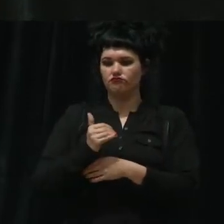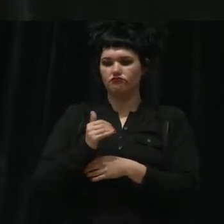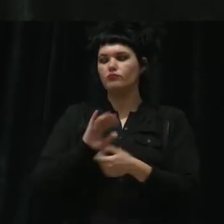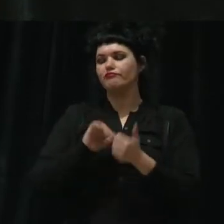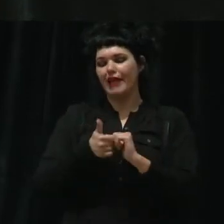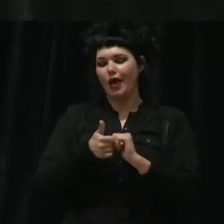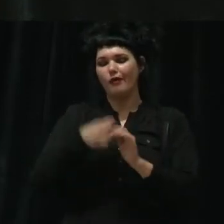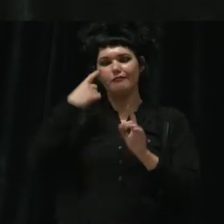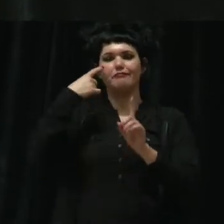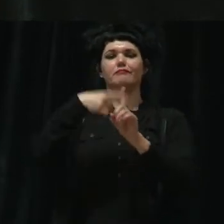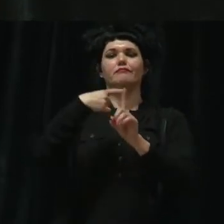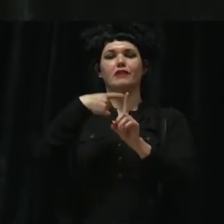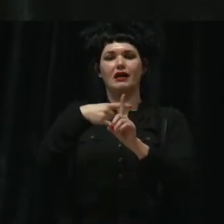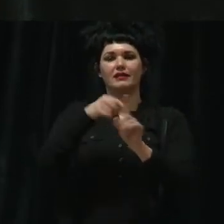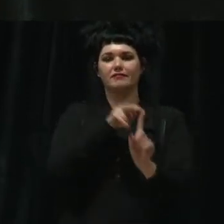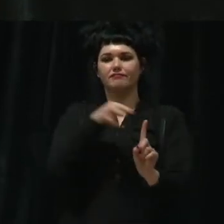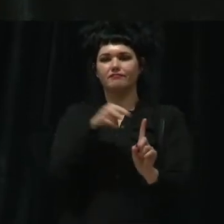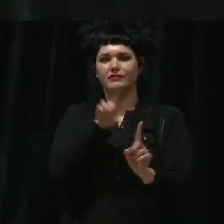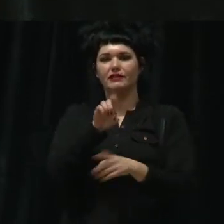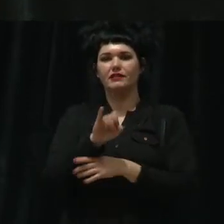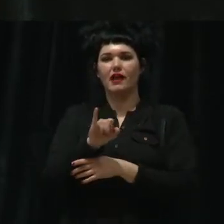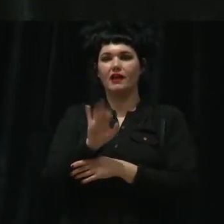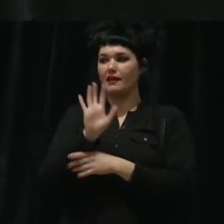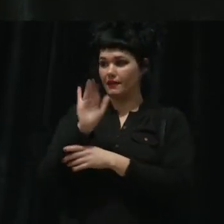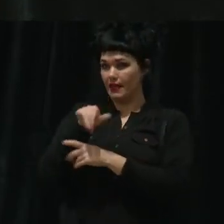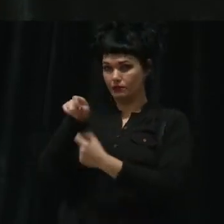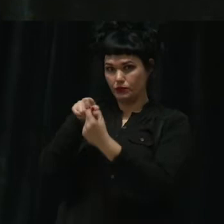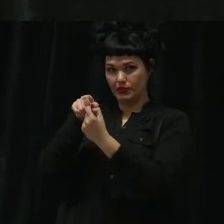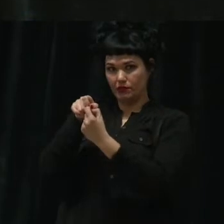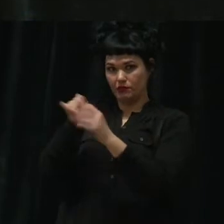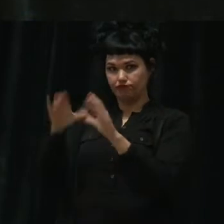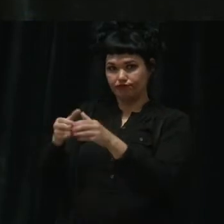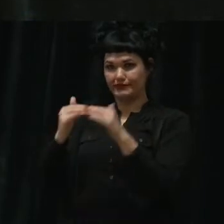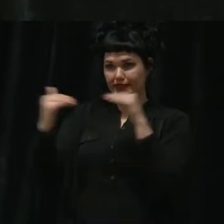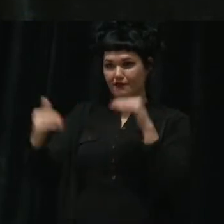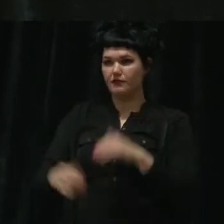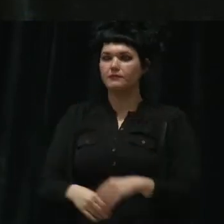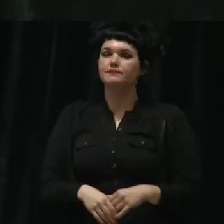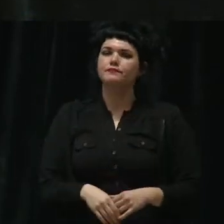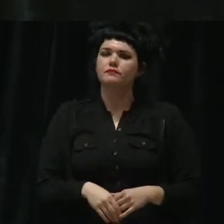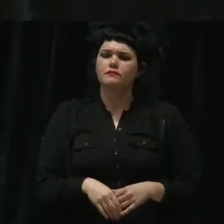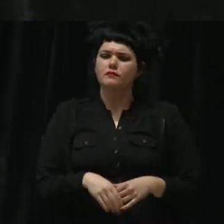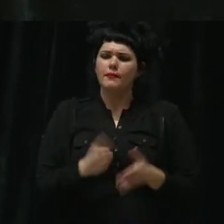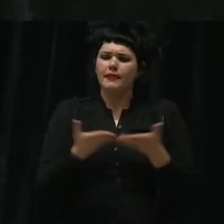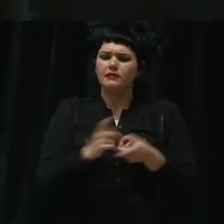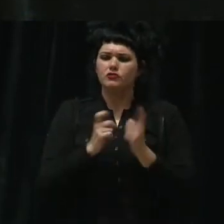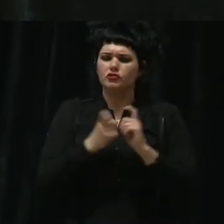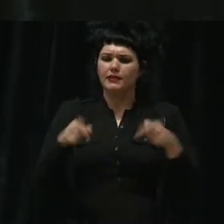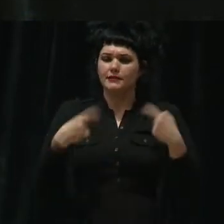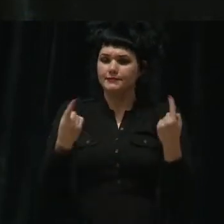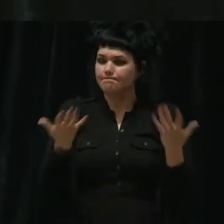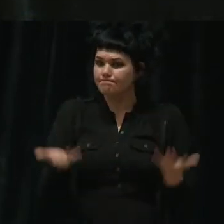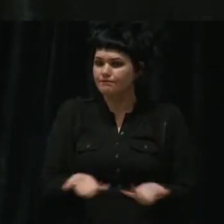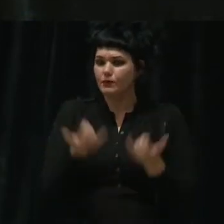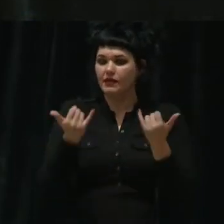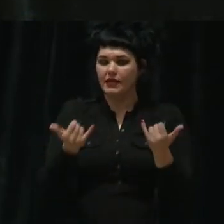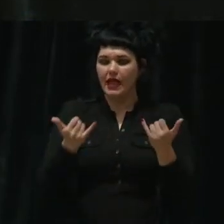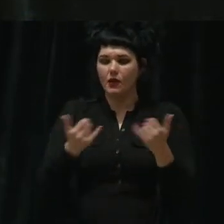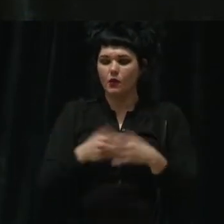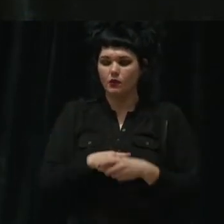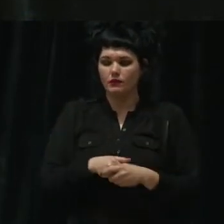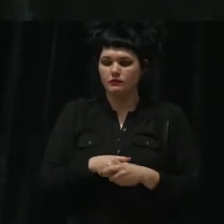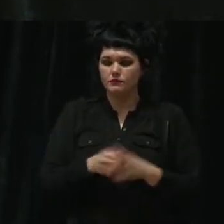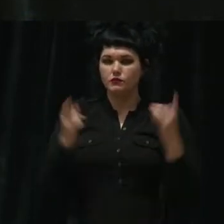DEI at that particular level. What has changed is now in